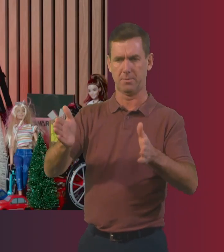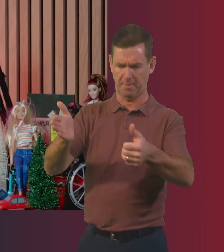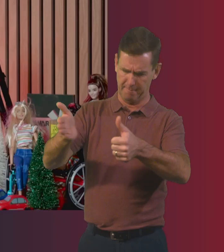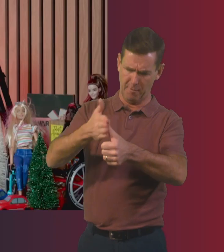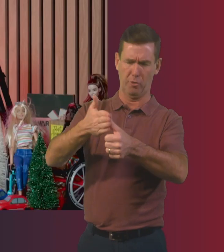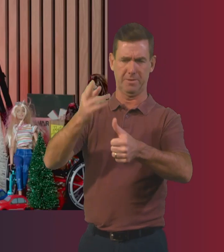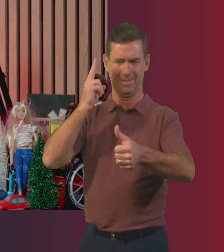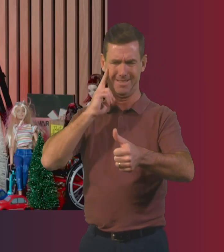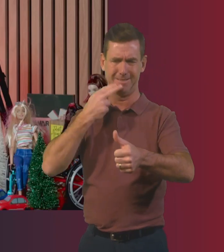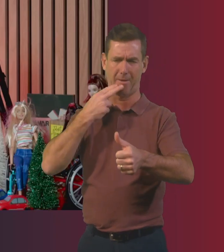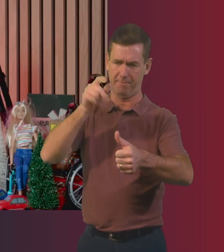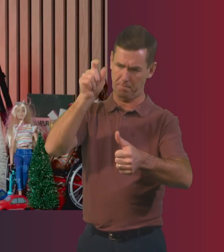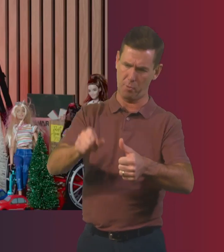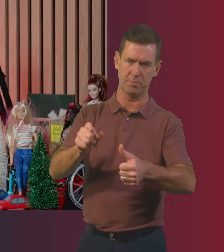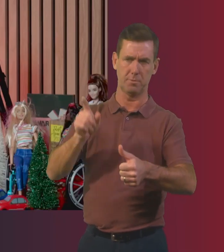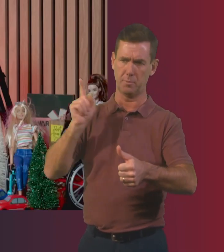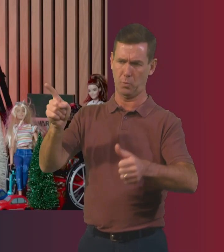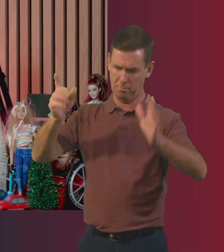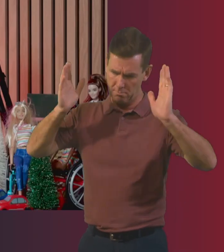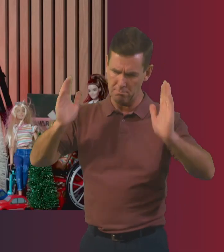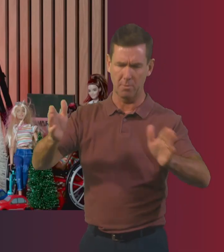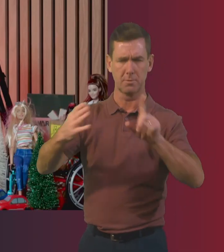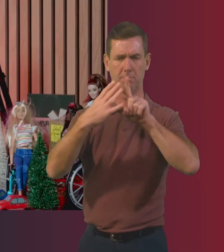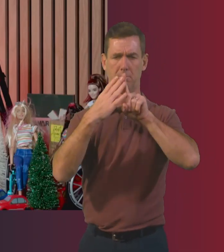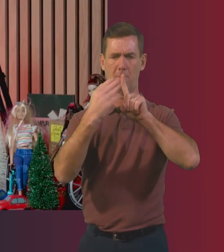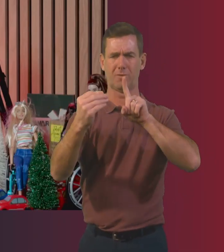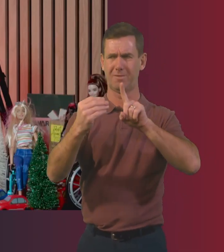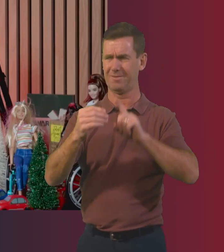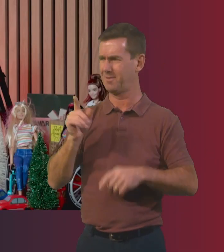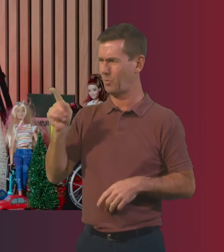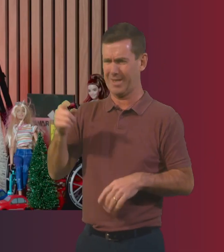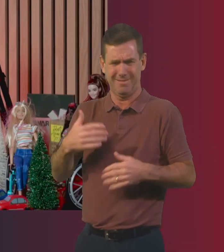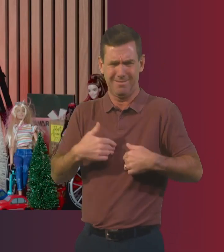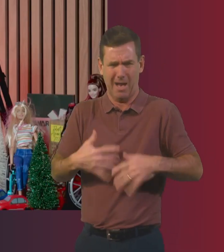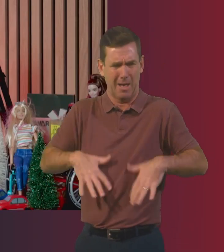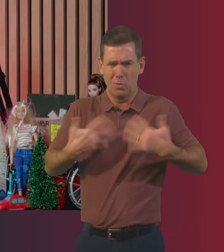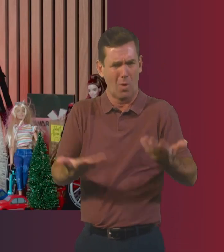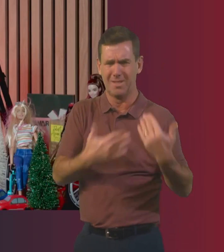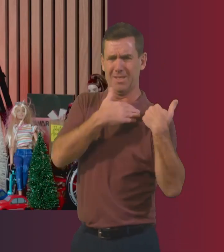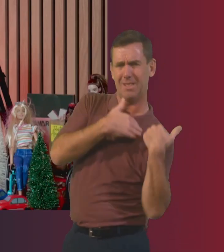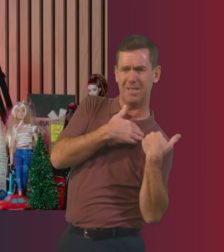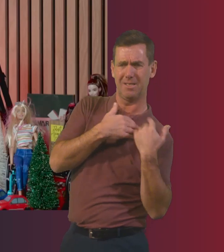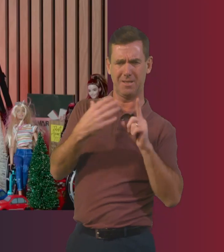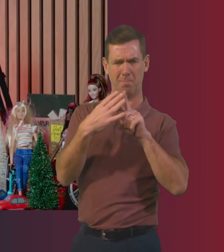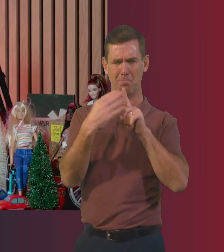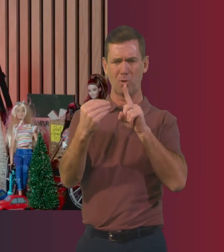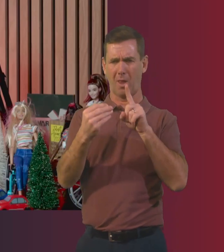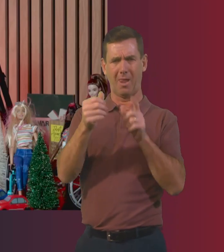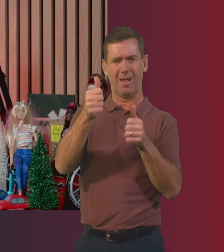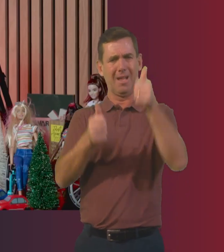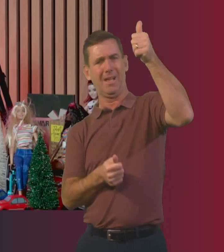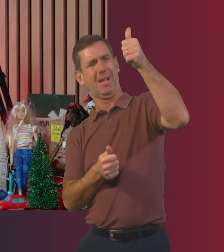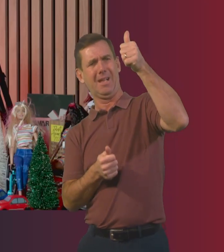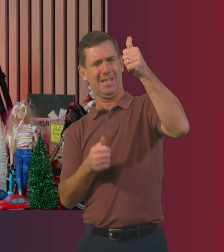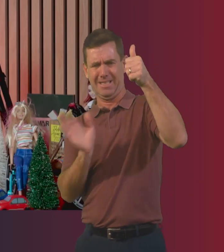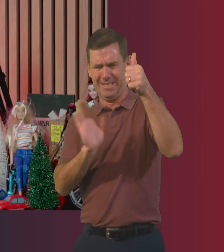person on television. That must mean you need to be a role model. But you're like, hang on a minute. I didn't ask for that status, but it does